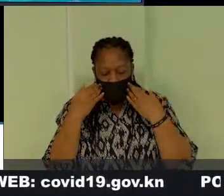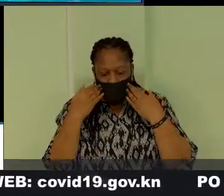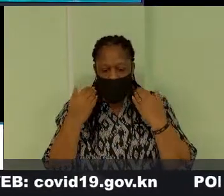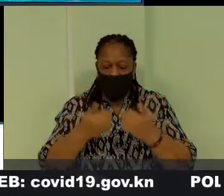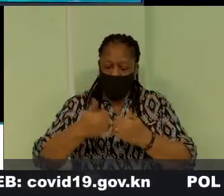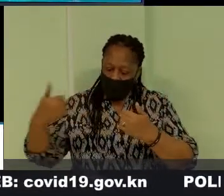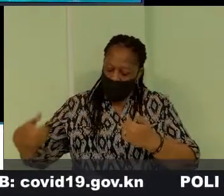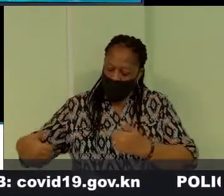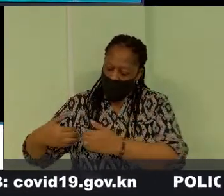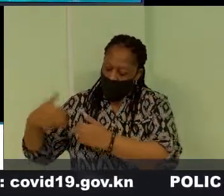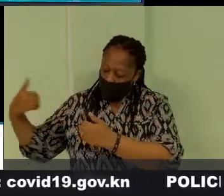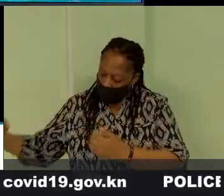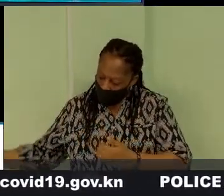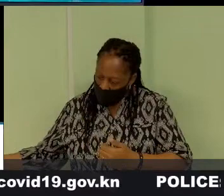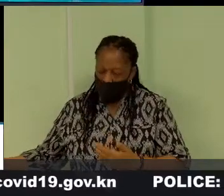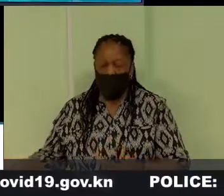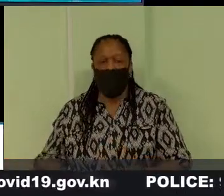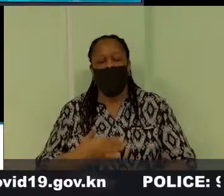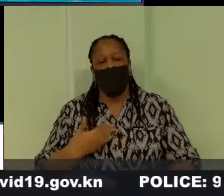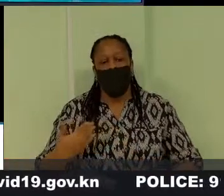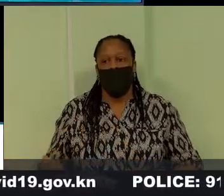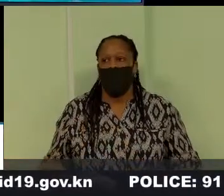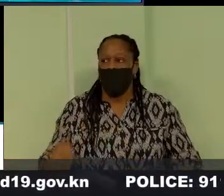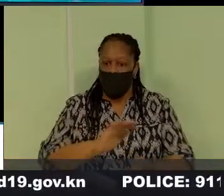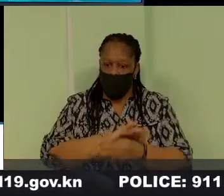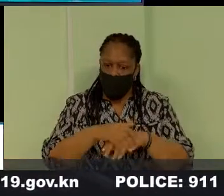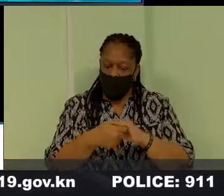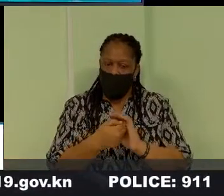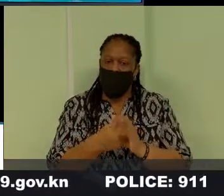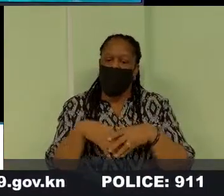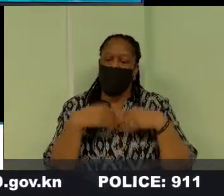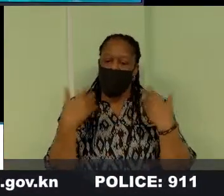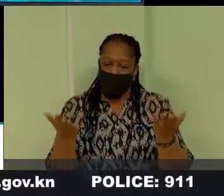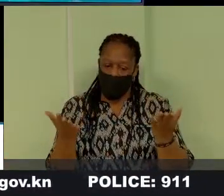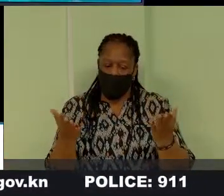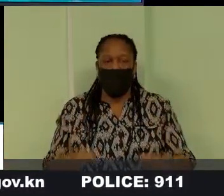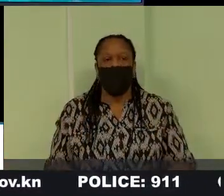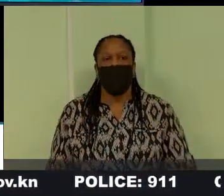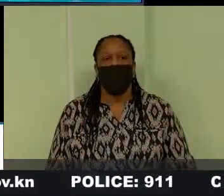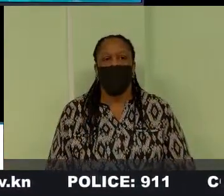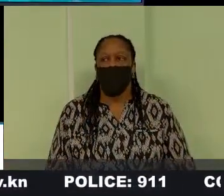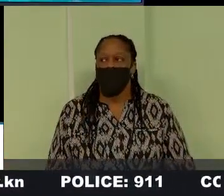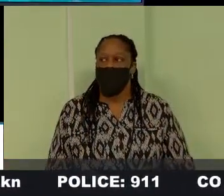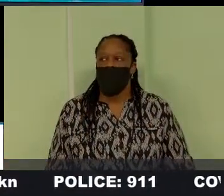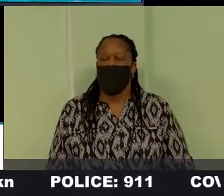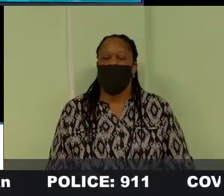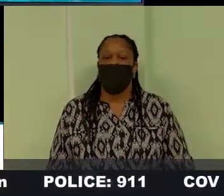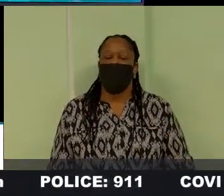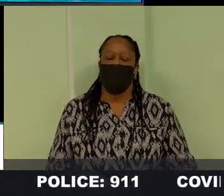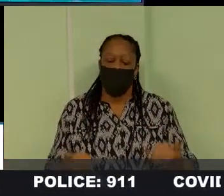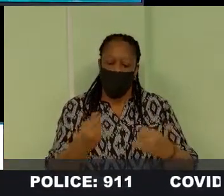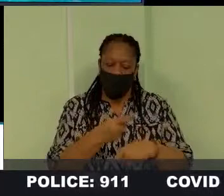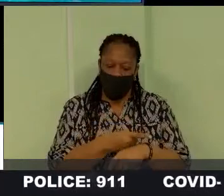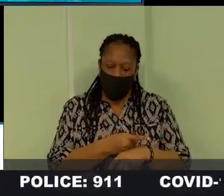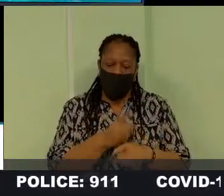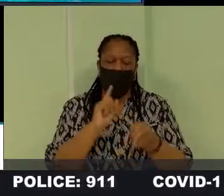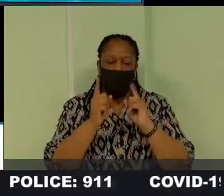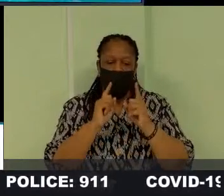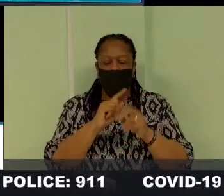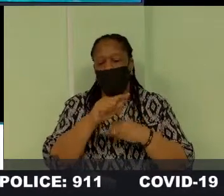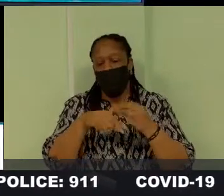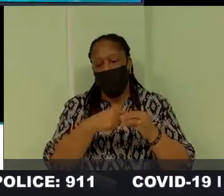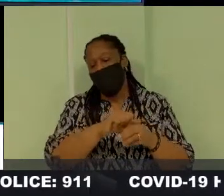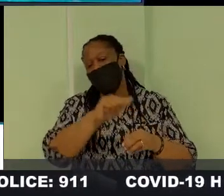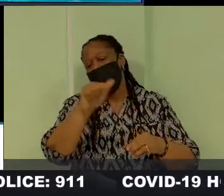physical distancing. Today I will spend some time to speak on another non-pharmaceutical means that prevent the spread of